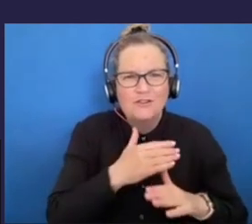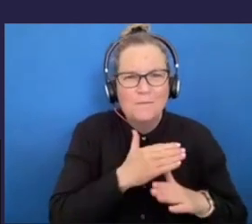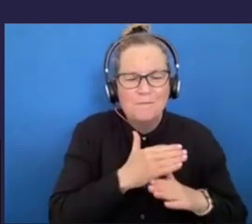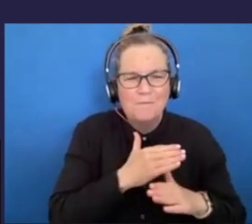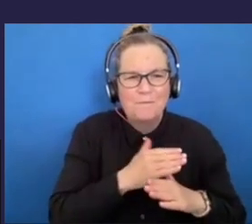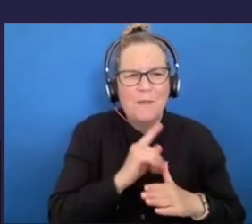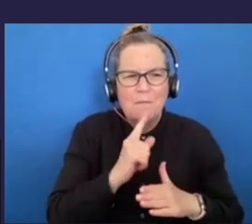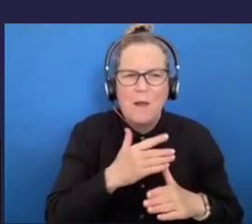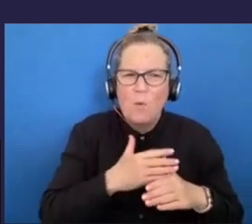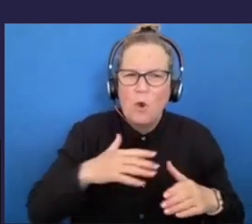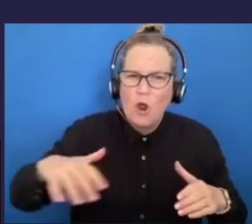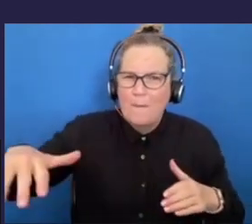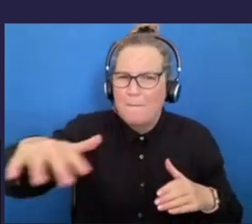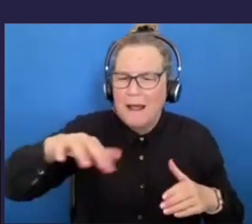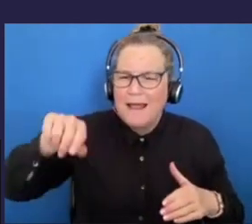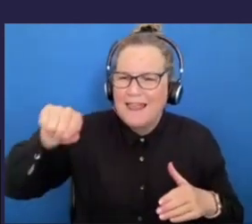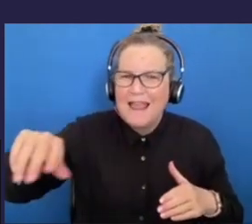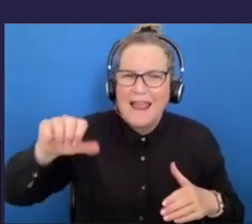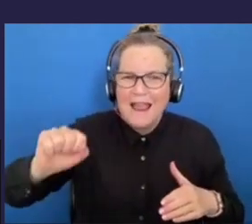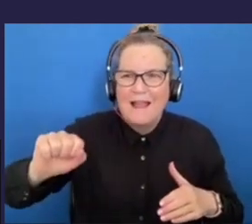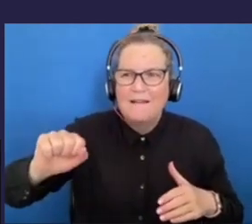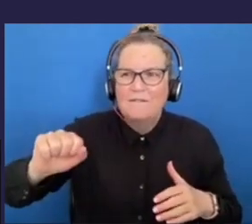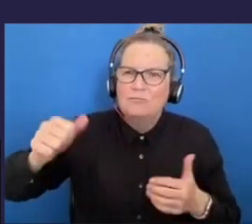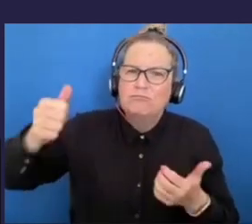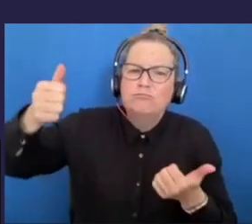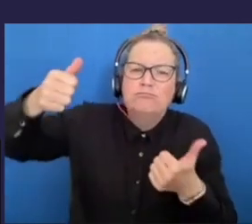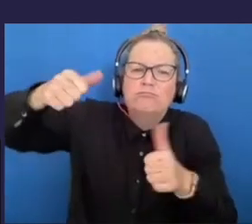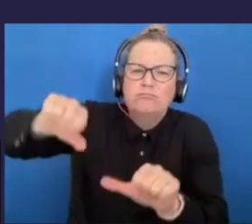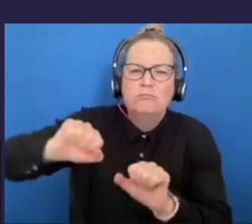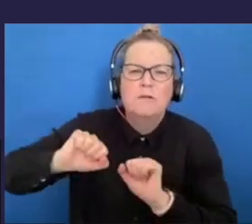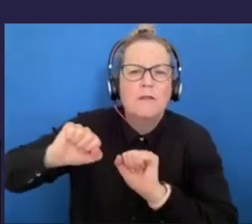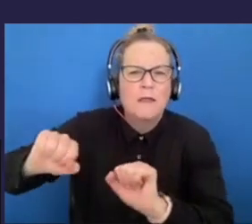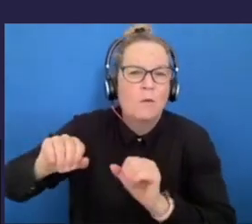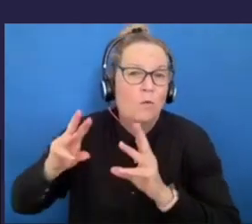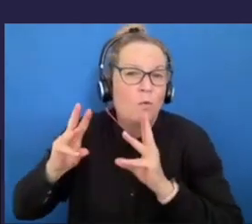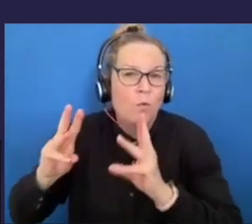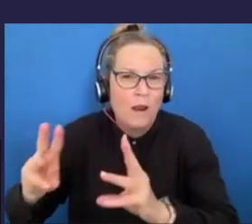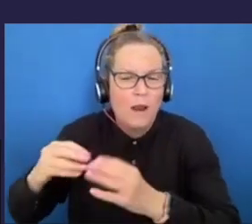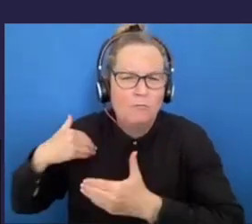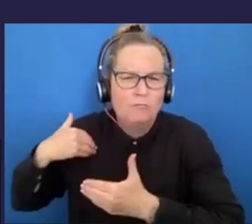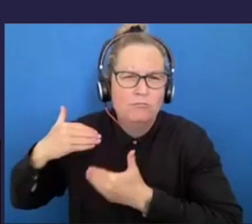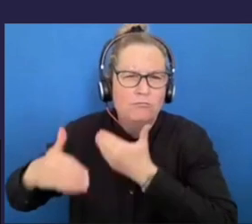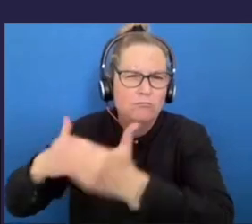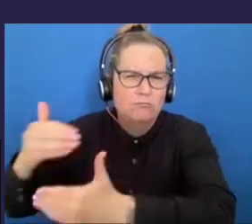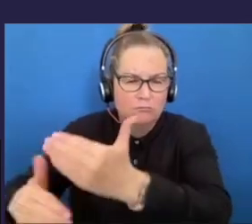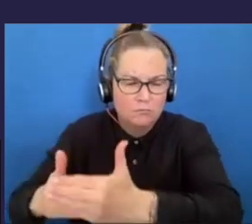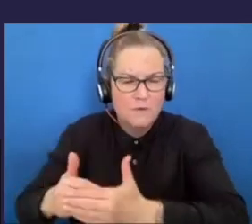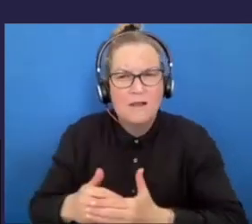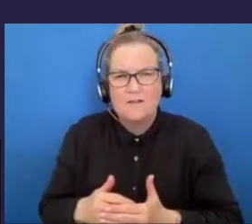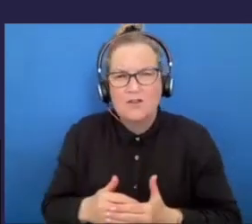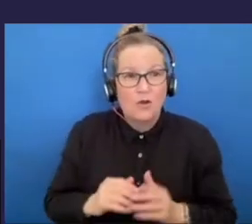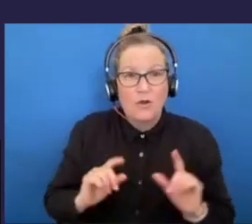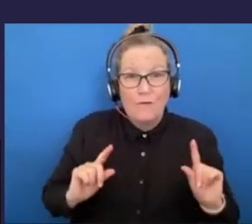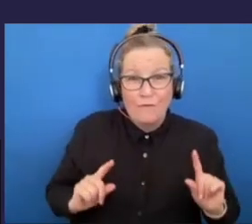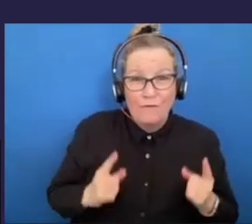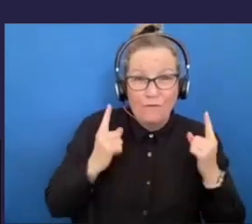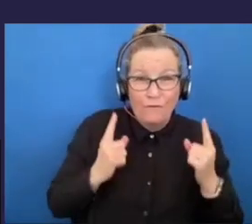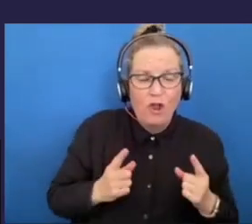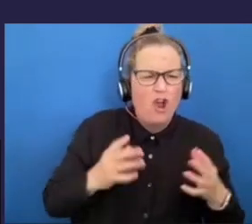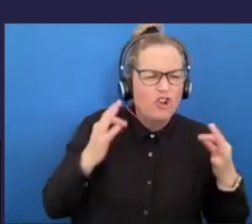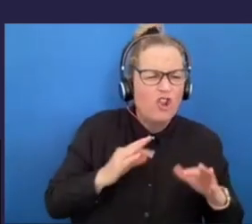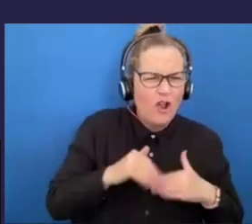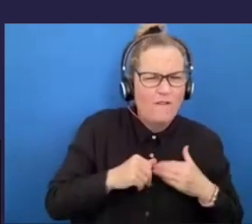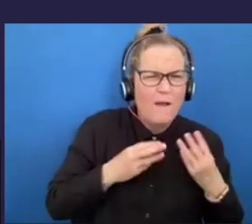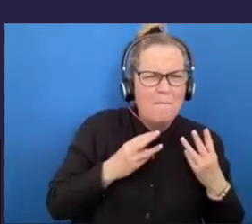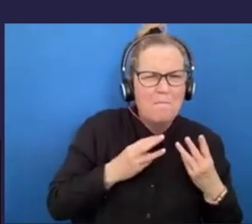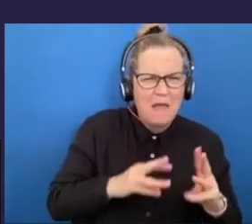have tried and true preferred ways of doing things. So before a method of doing something is picked, explore with coworkers and ask,